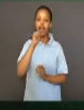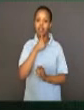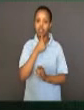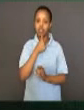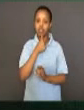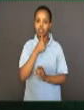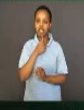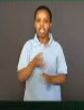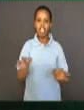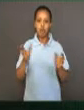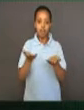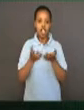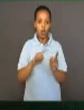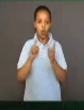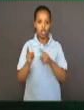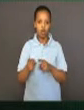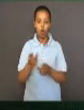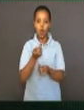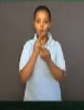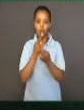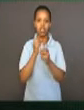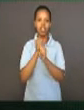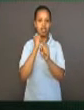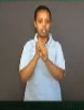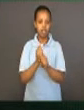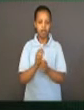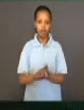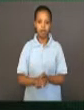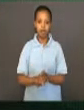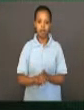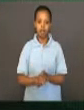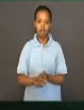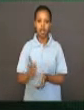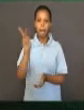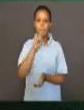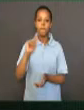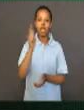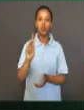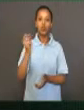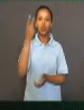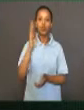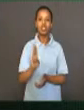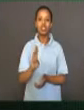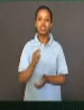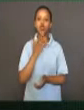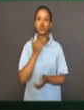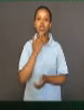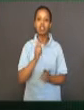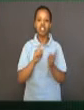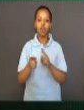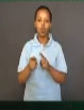which were needed to form proteins, pentose sugar, which were needed to